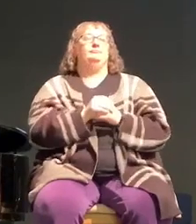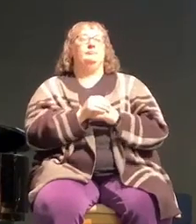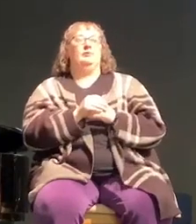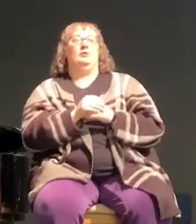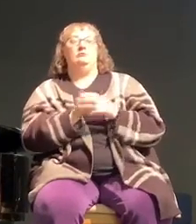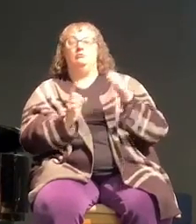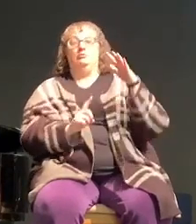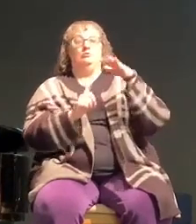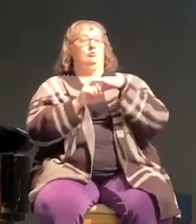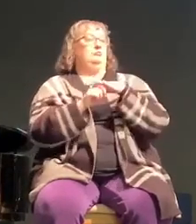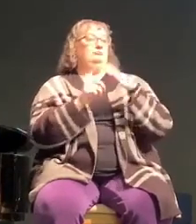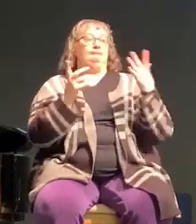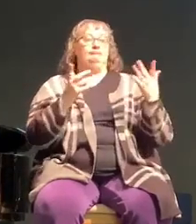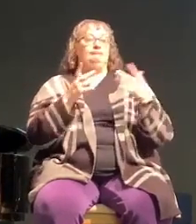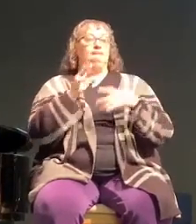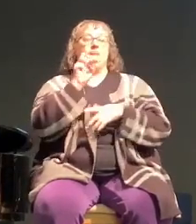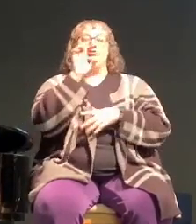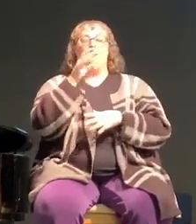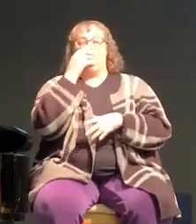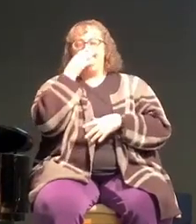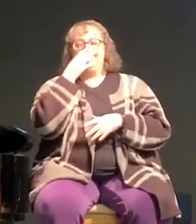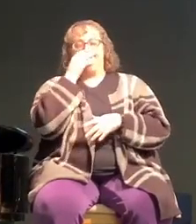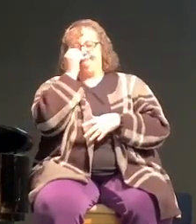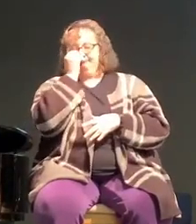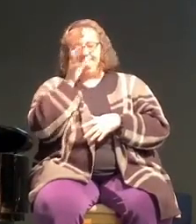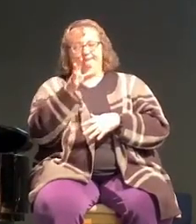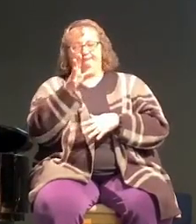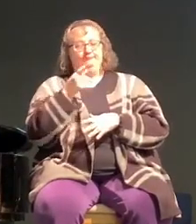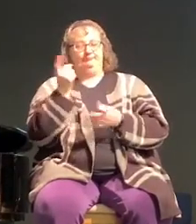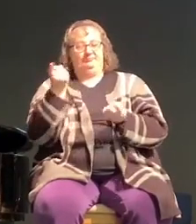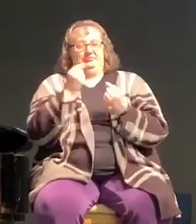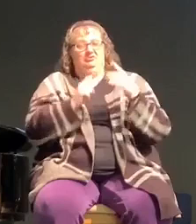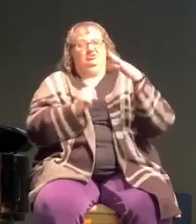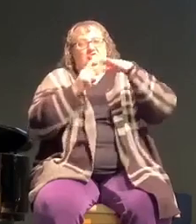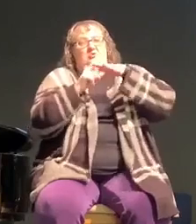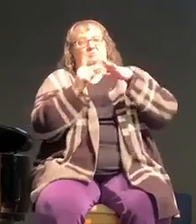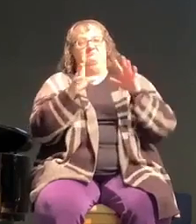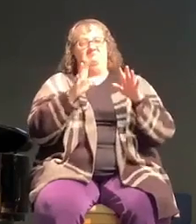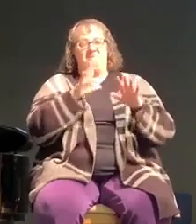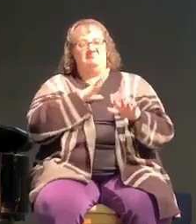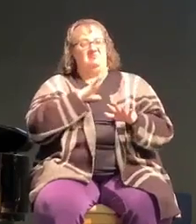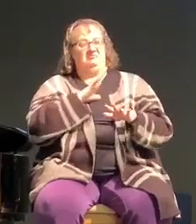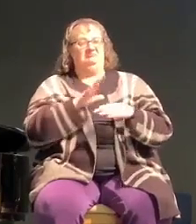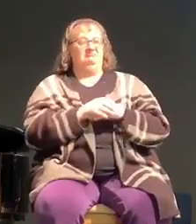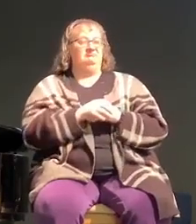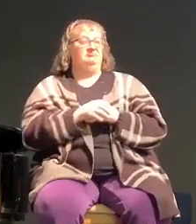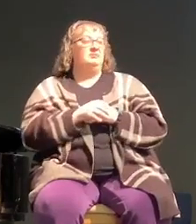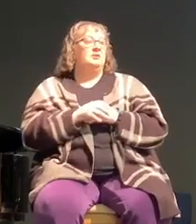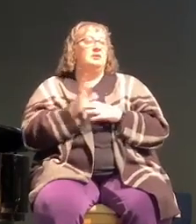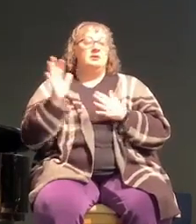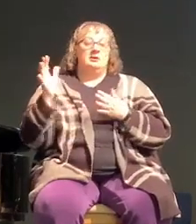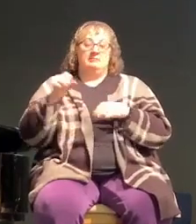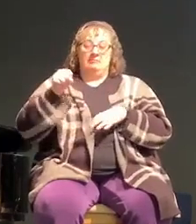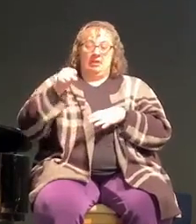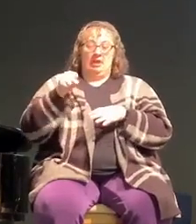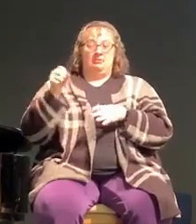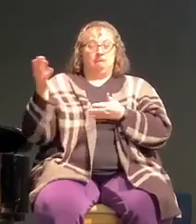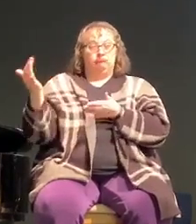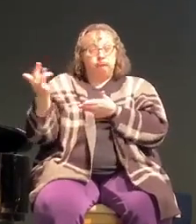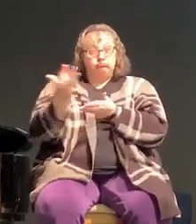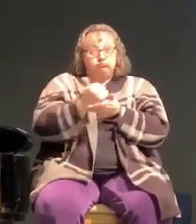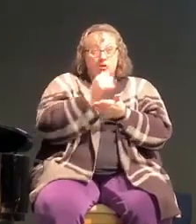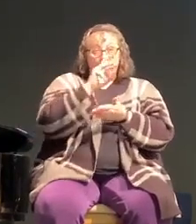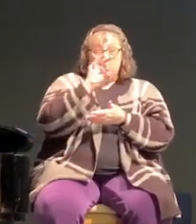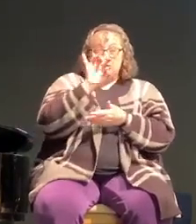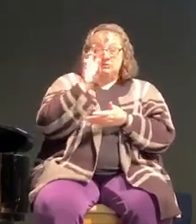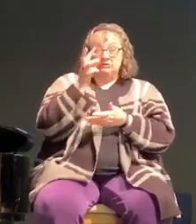Just show up. Jerry doesn't mind if you just show up on Sunday morning to do that. So, but we will be collecting these bags all the way up till March